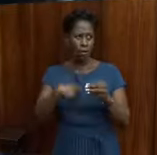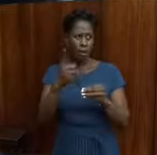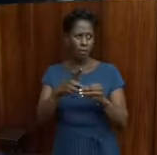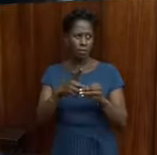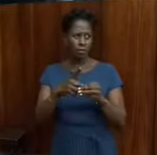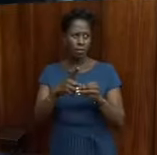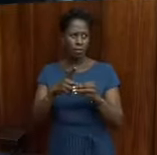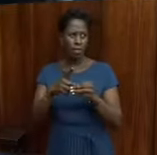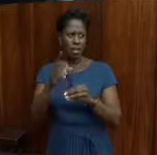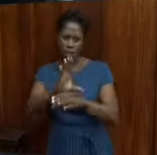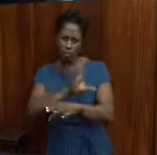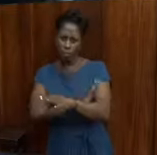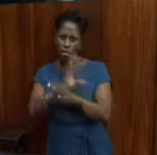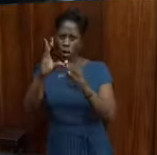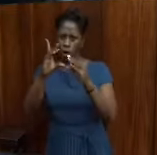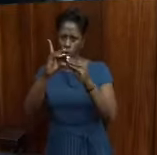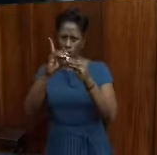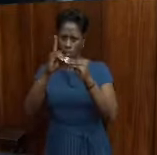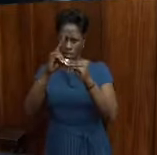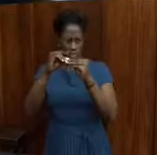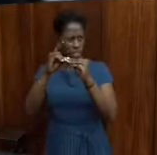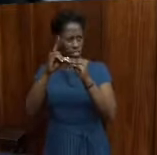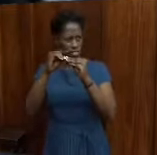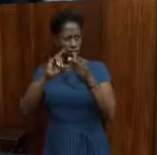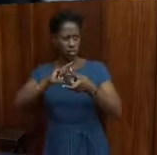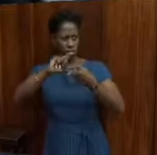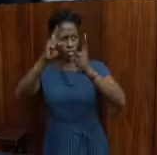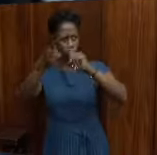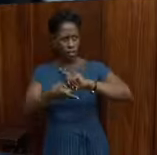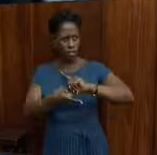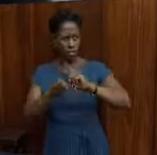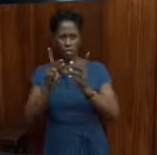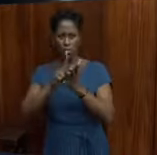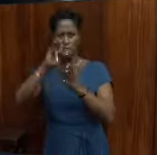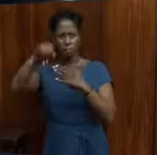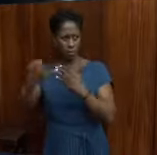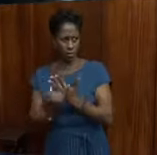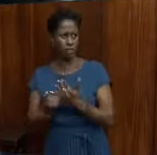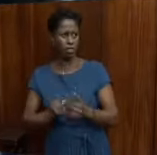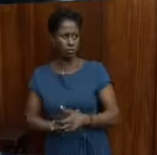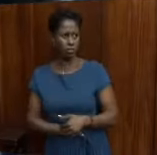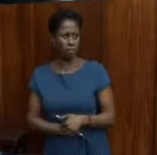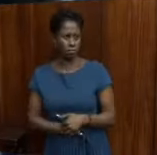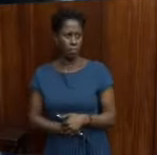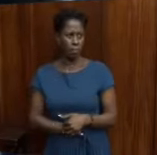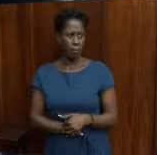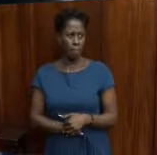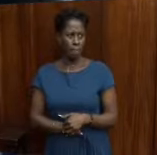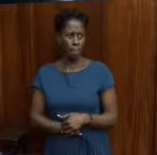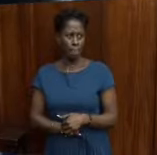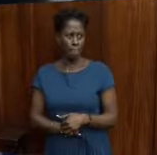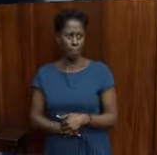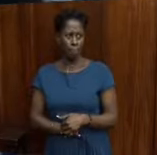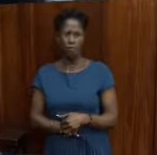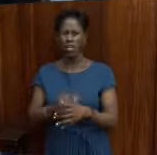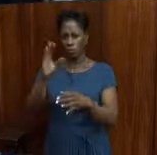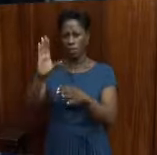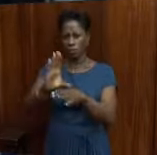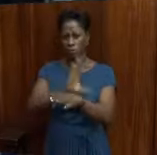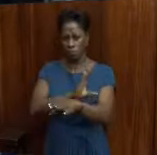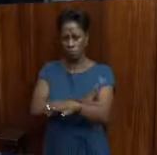Project, which aims to build the region's comparative advantage while overcoming its small size and vulnerabilities as the key theme